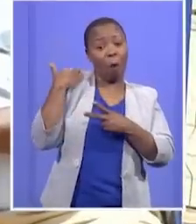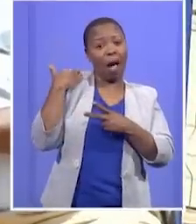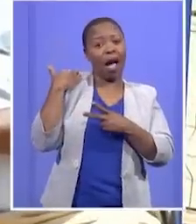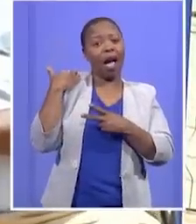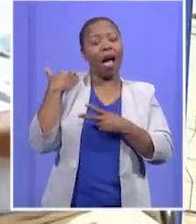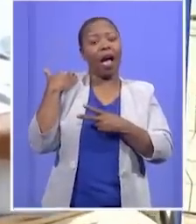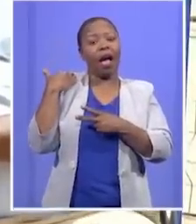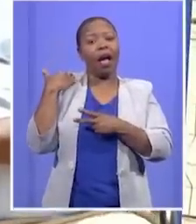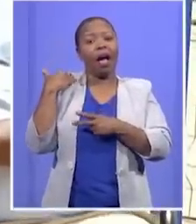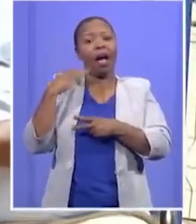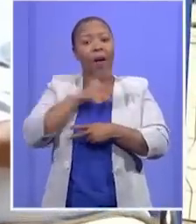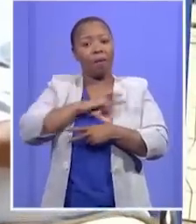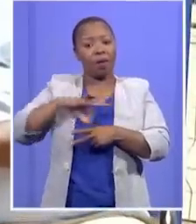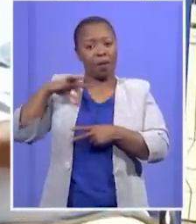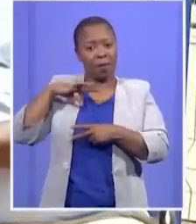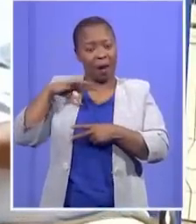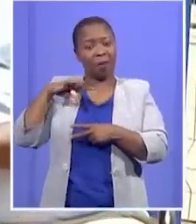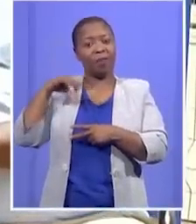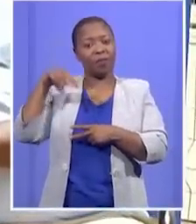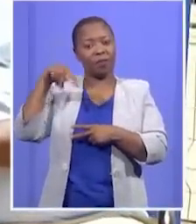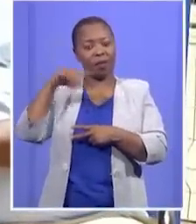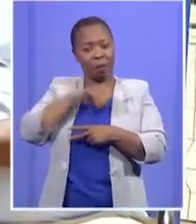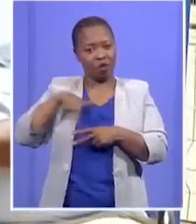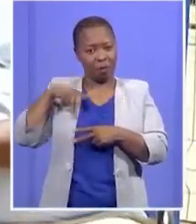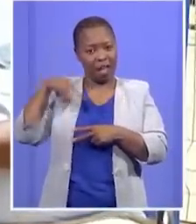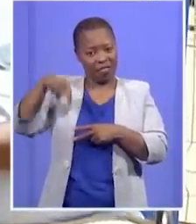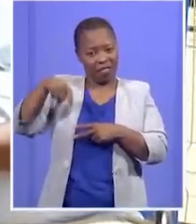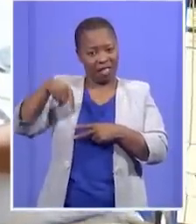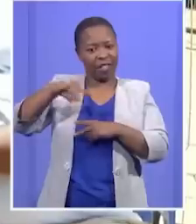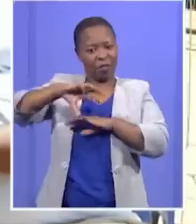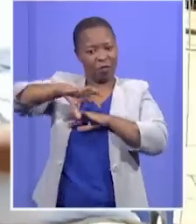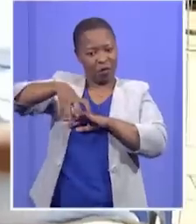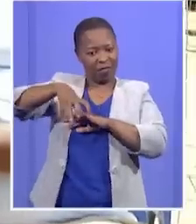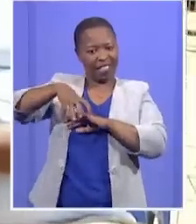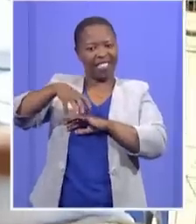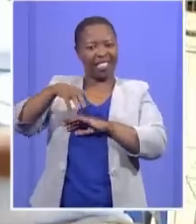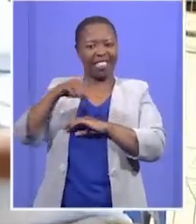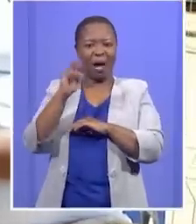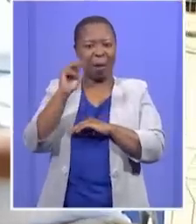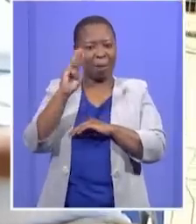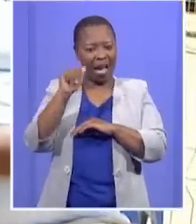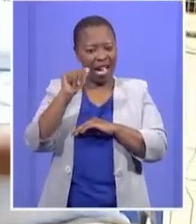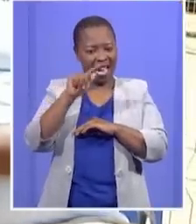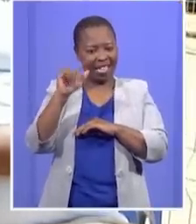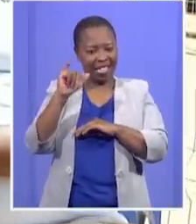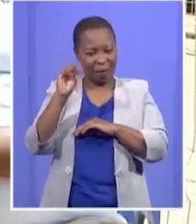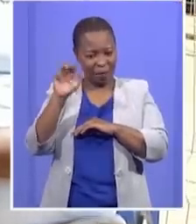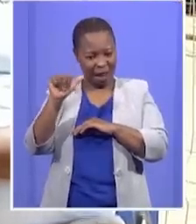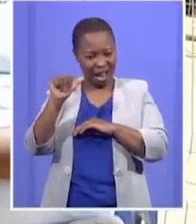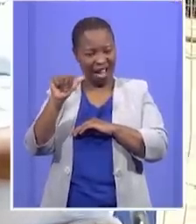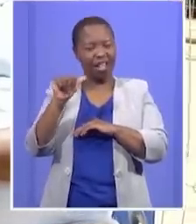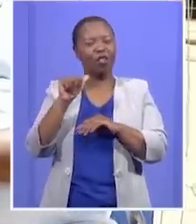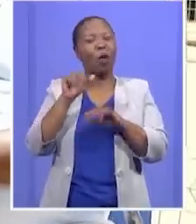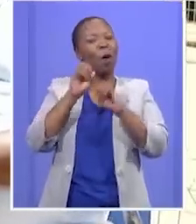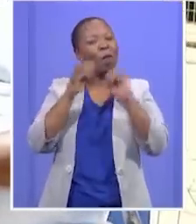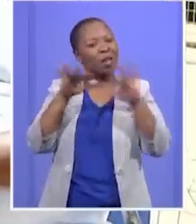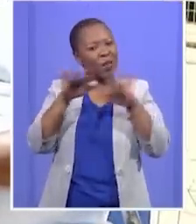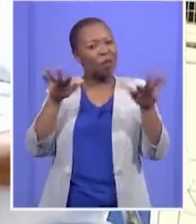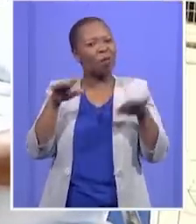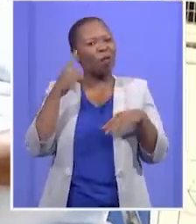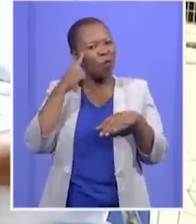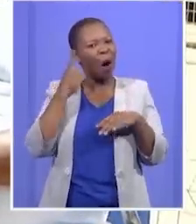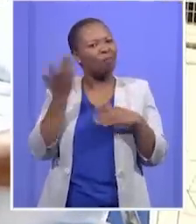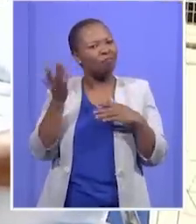province, Premier Mbhazima Shilowa. Well, many people would have thought perhaps this would be your time